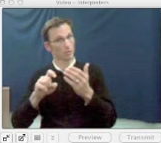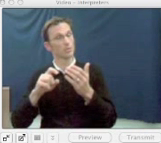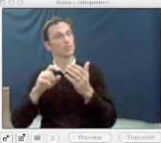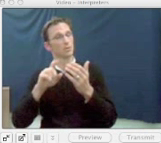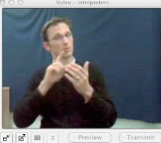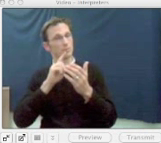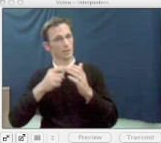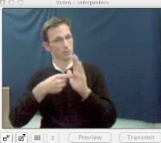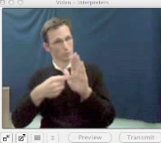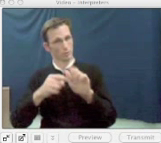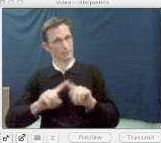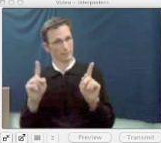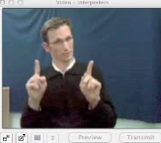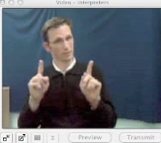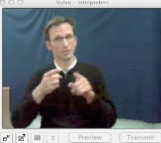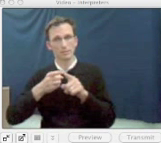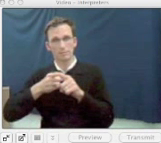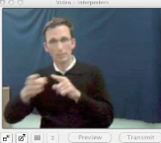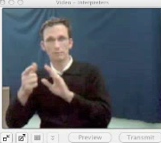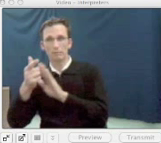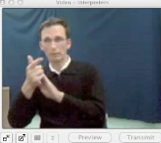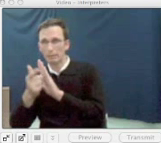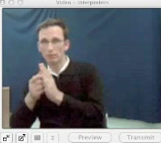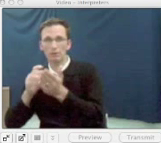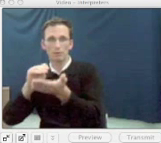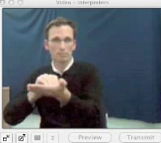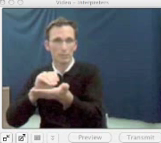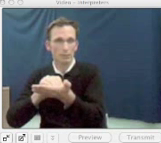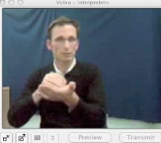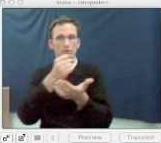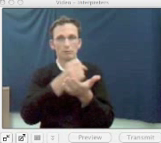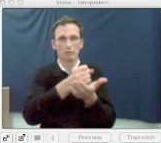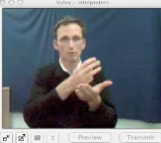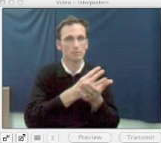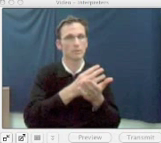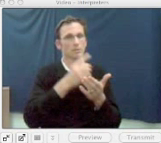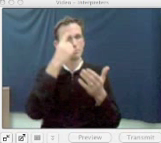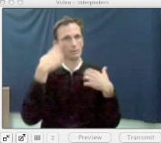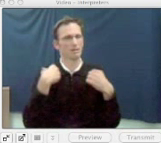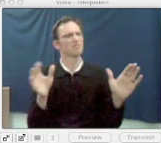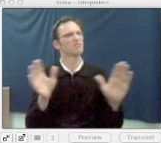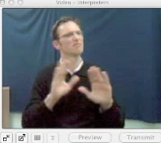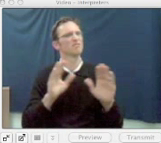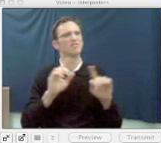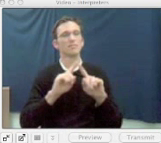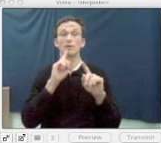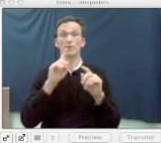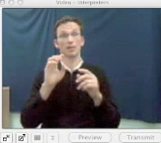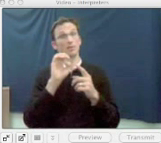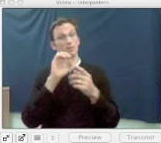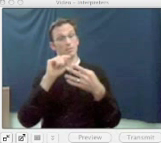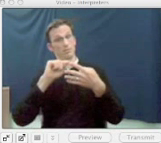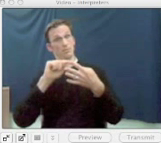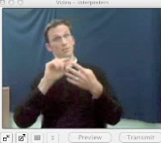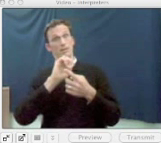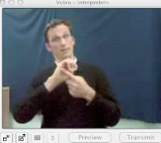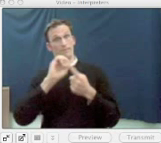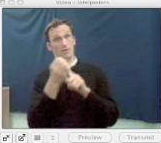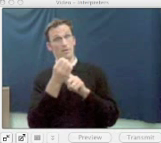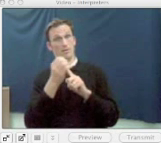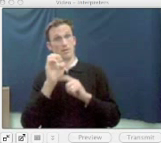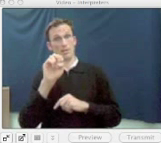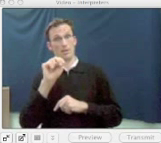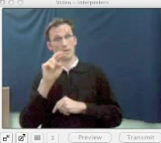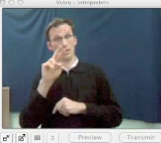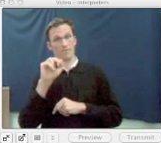specialities or content areas, because environmental demands within the content will